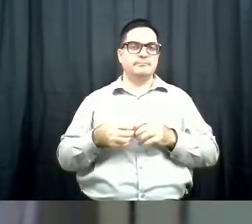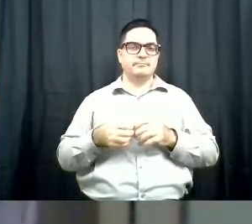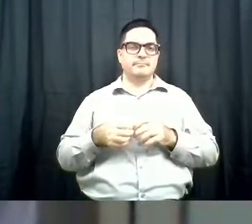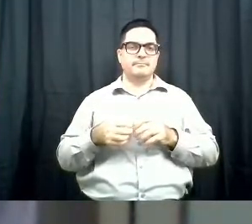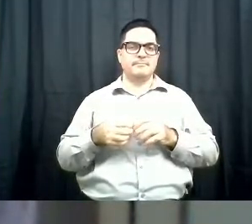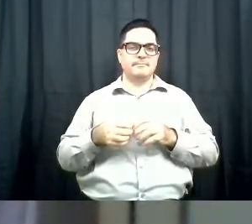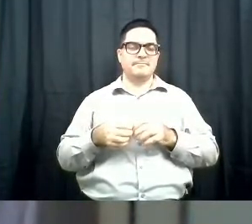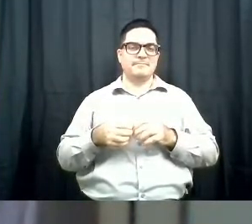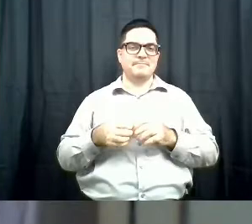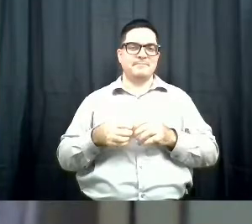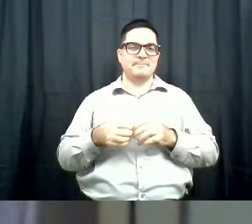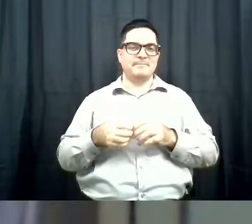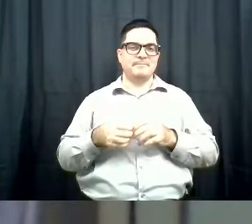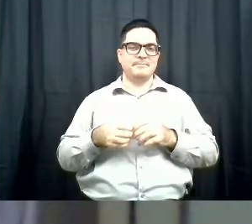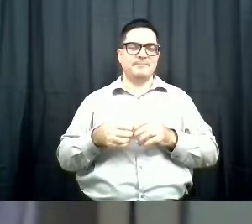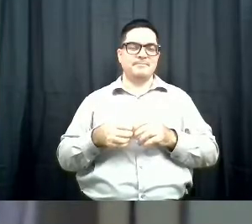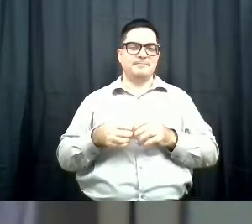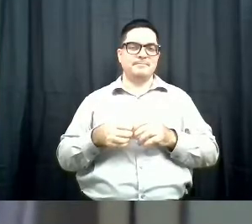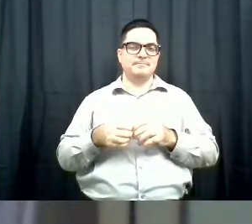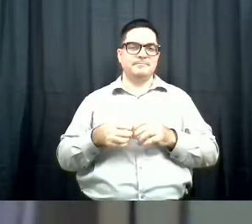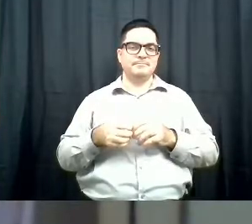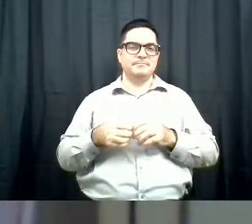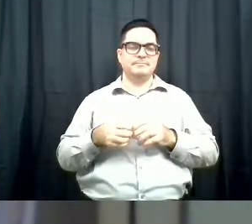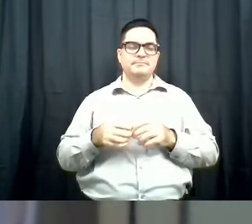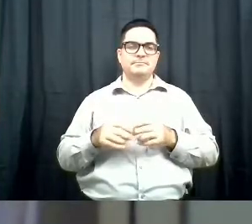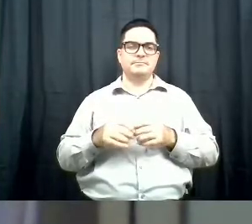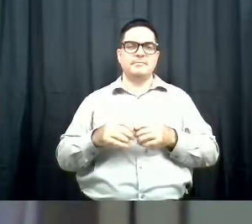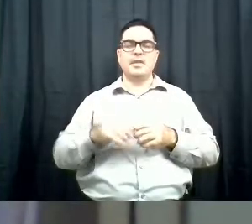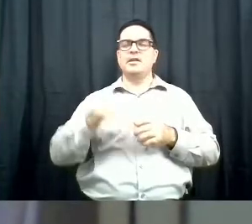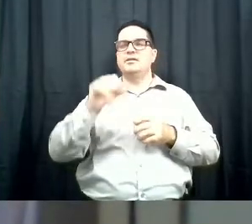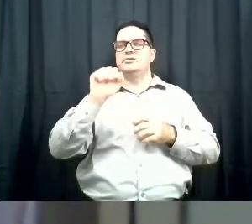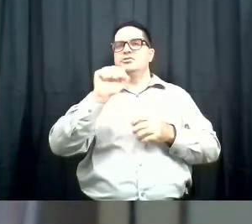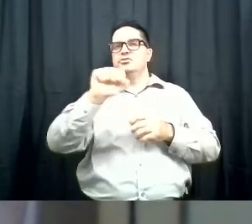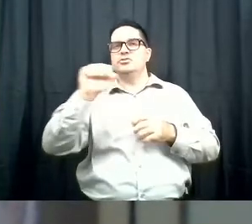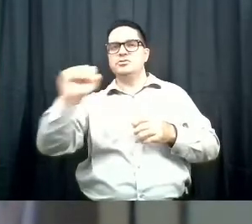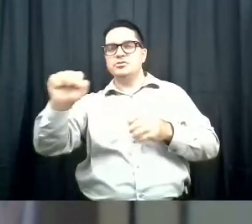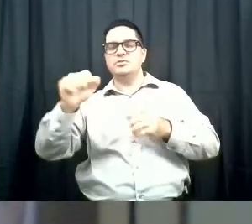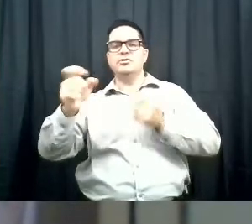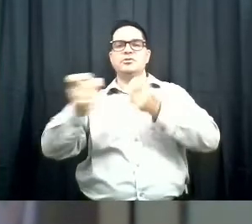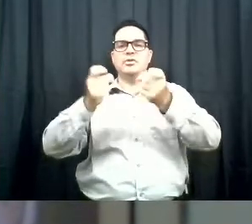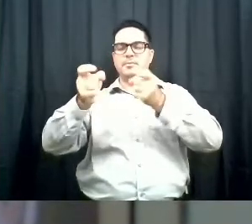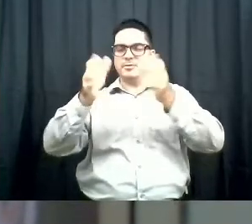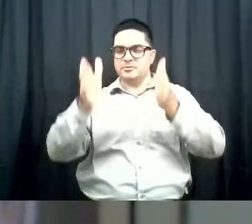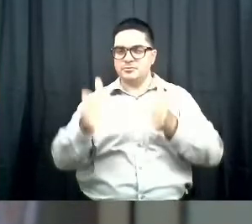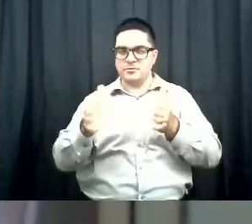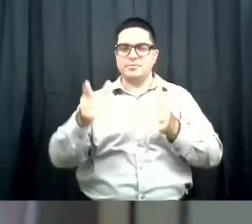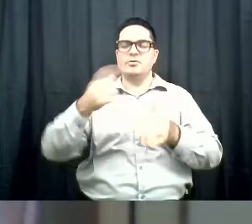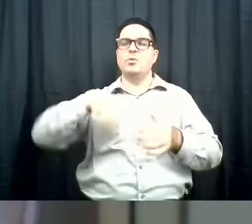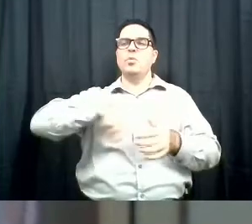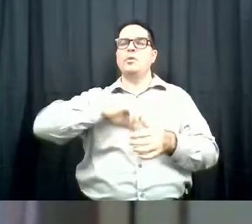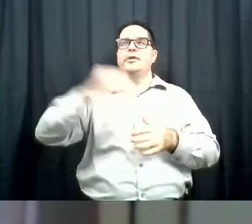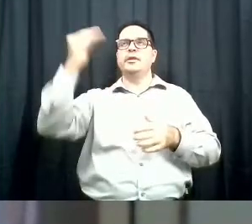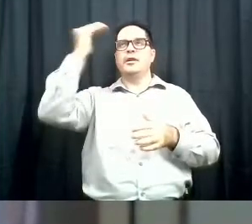my background in federal government is the Social Security Administration or Bush White House working on Social Security, which we know is underfunded.